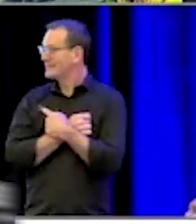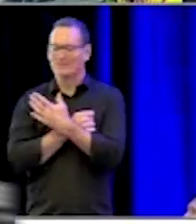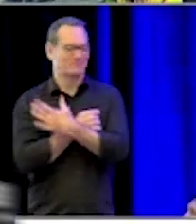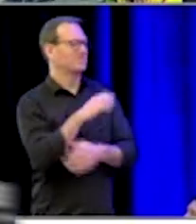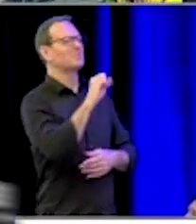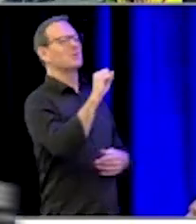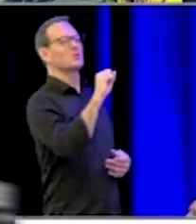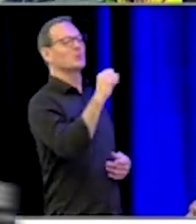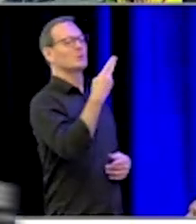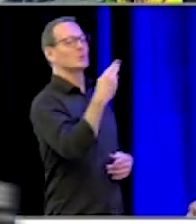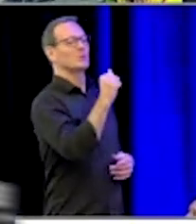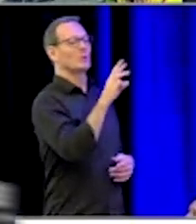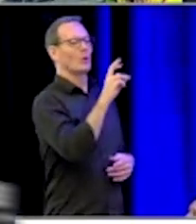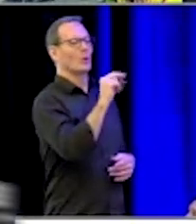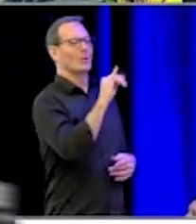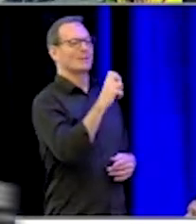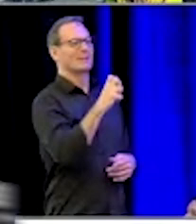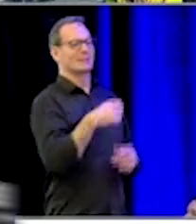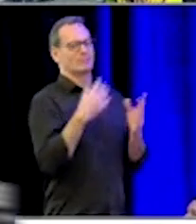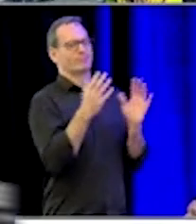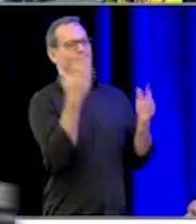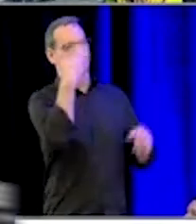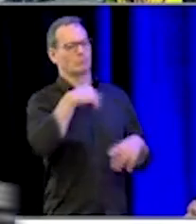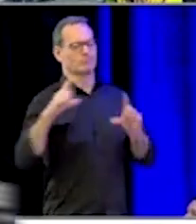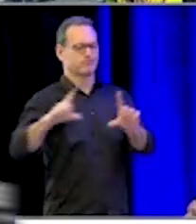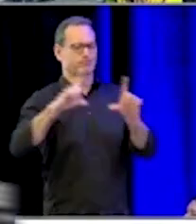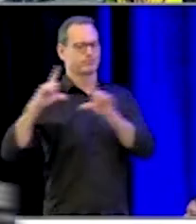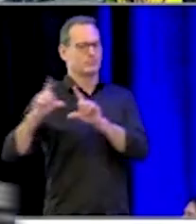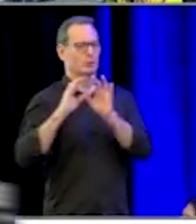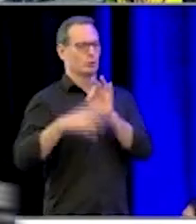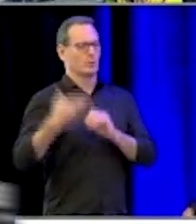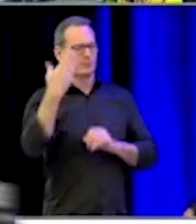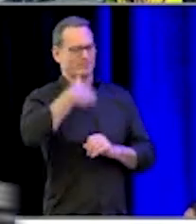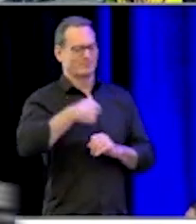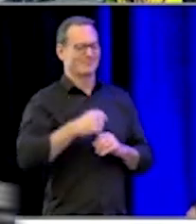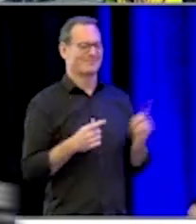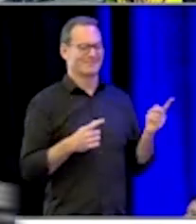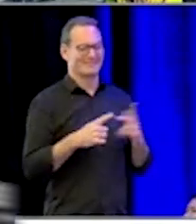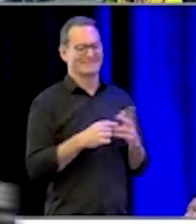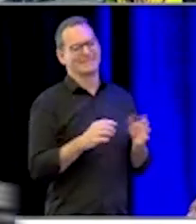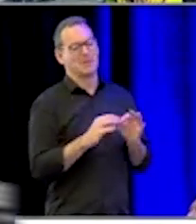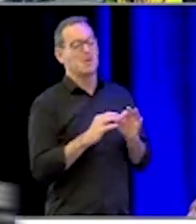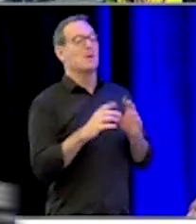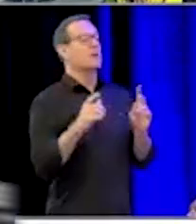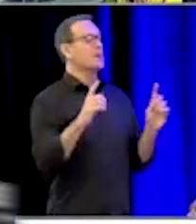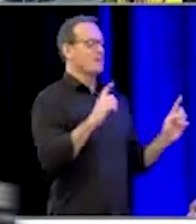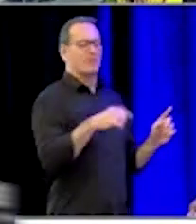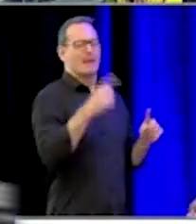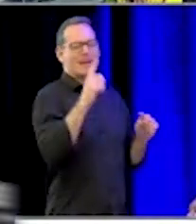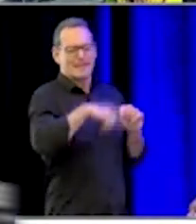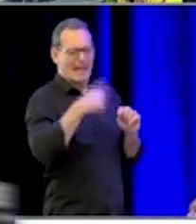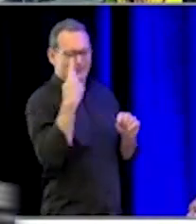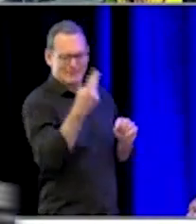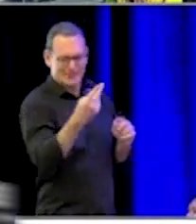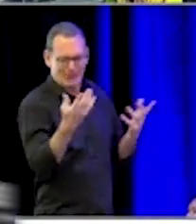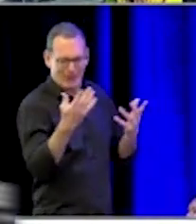Shani. A piece of her. Mike is a little piece of her as well. But you can see that what you can't see on there is she actually does have a